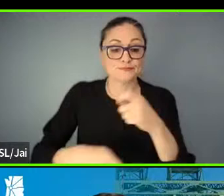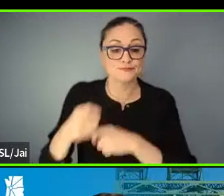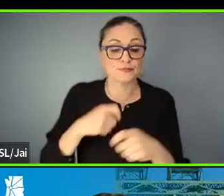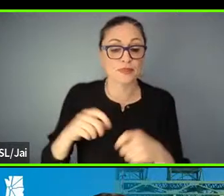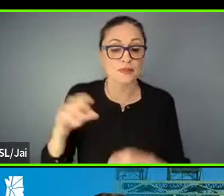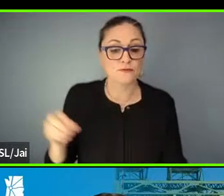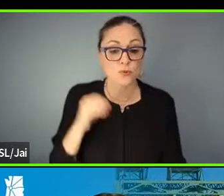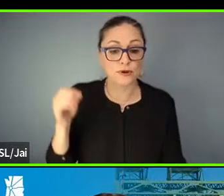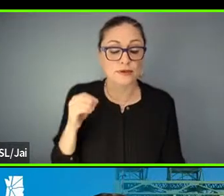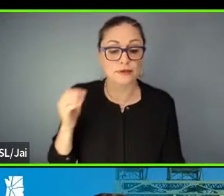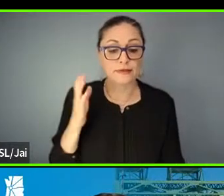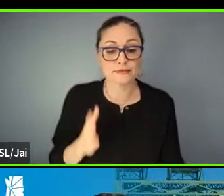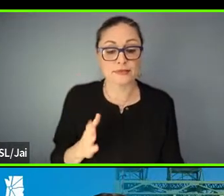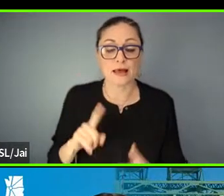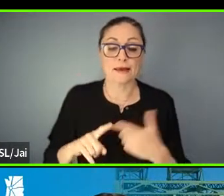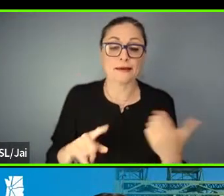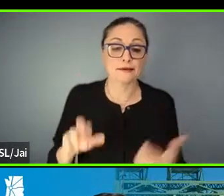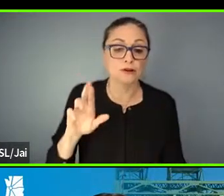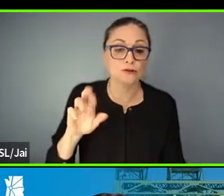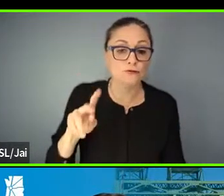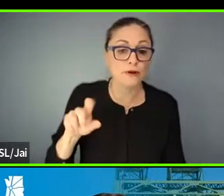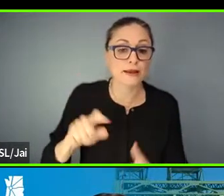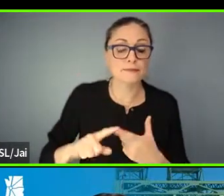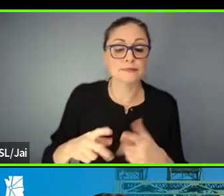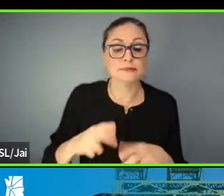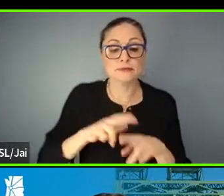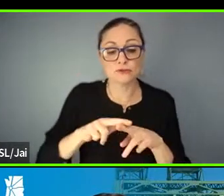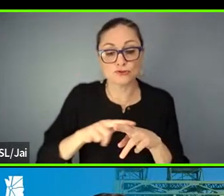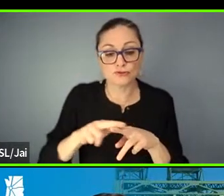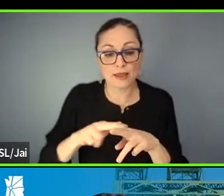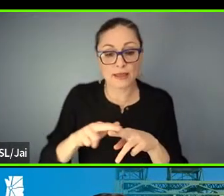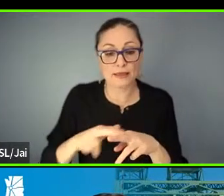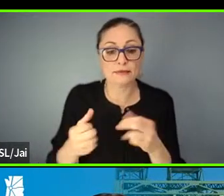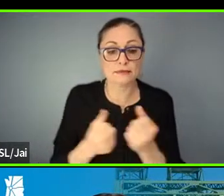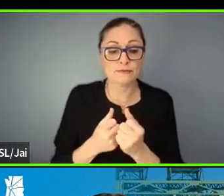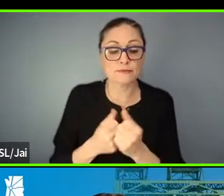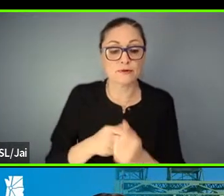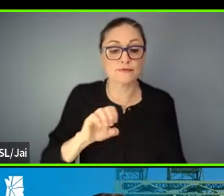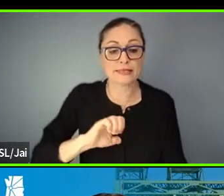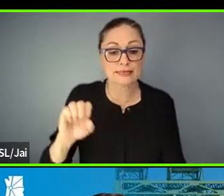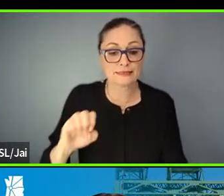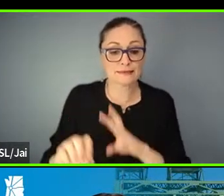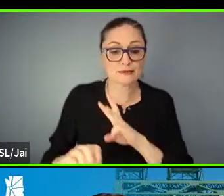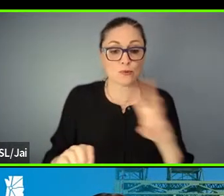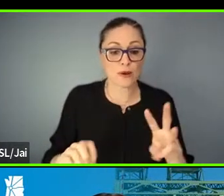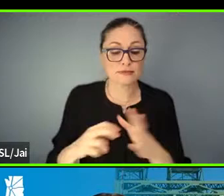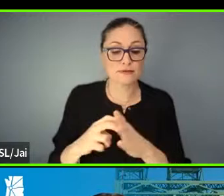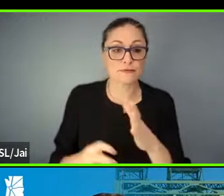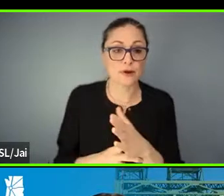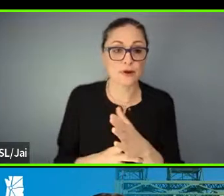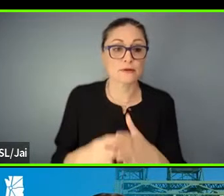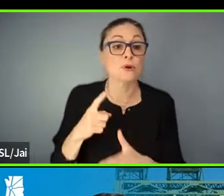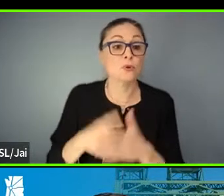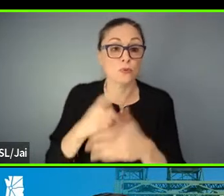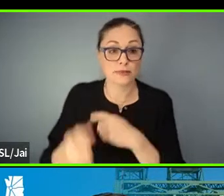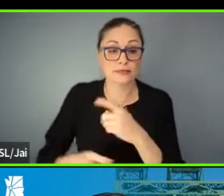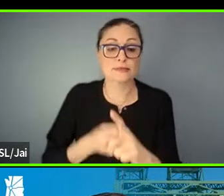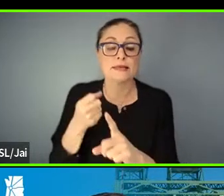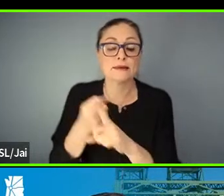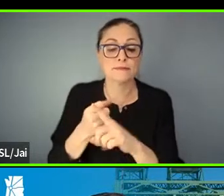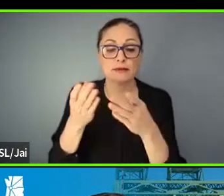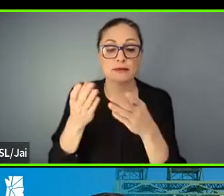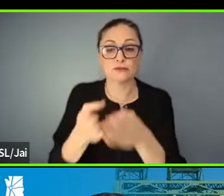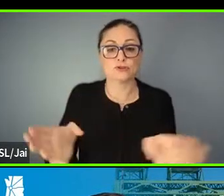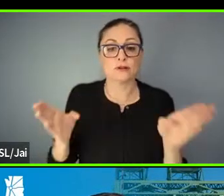including ramps, light rail supports to both the east and the west of the bridge? What is the impact overall